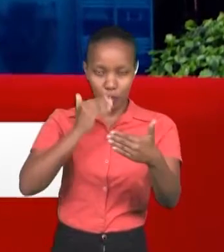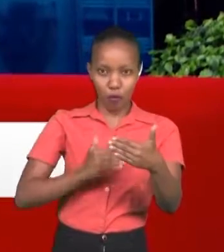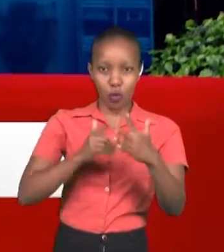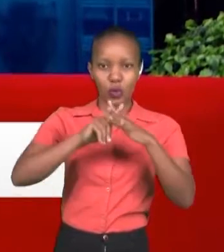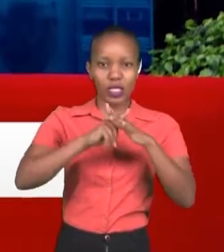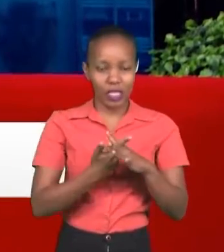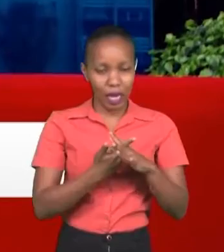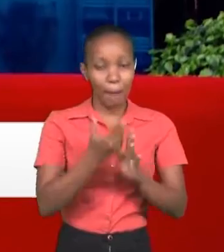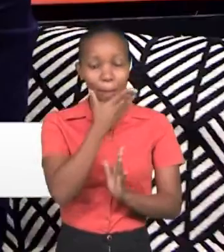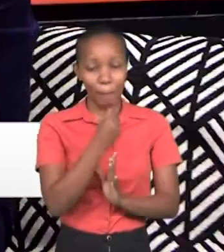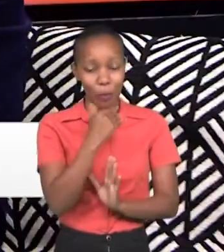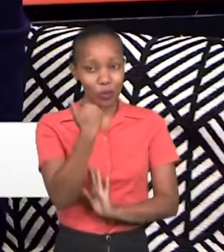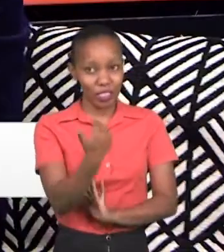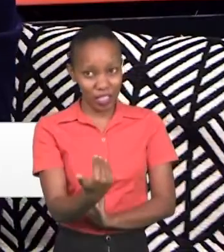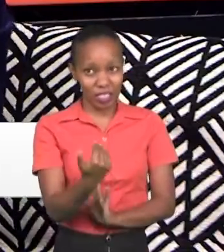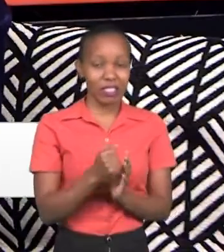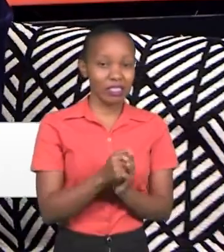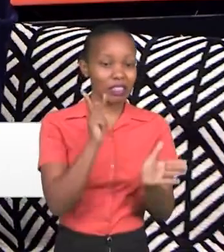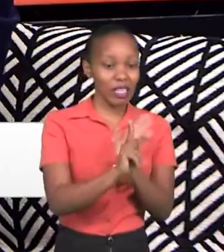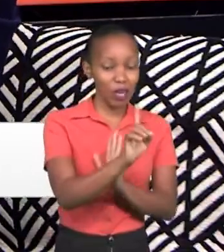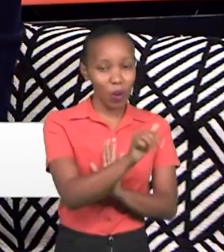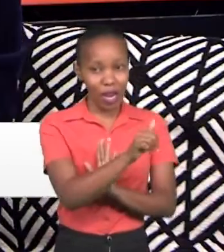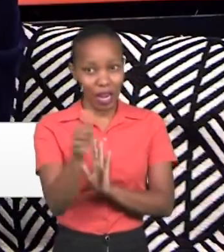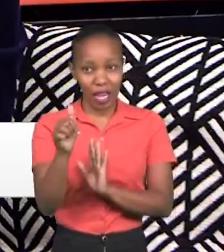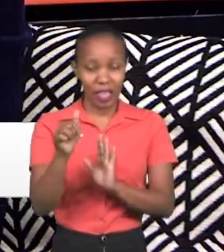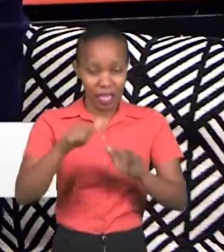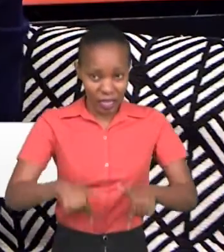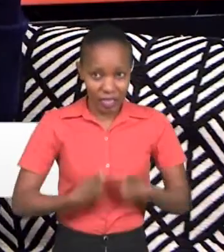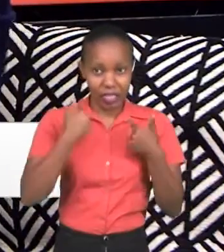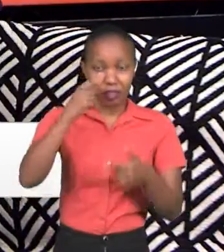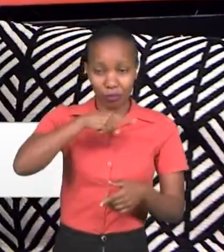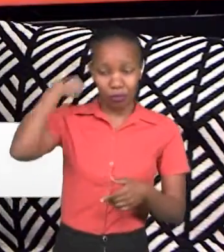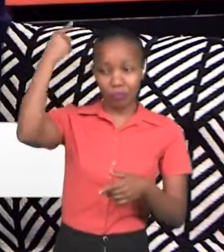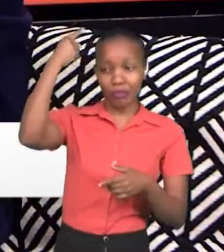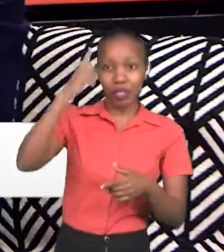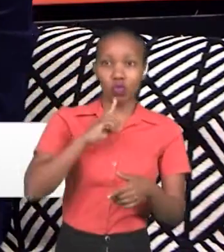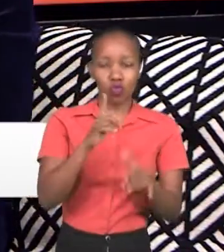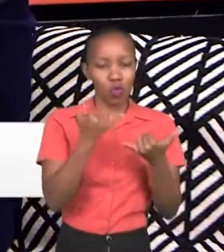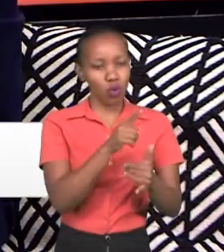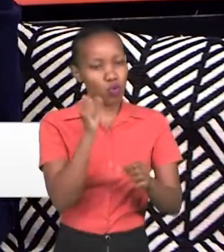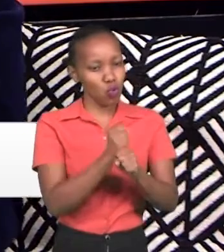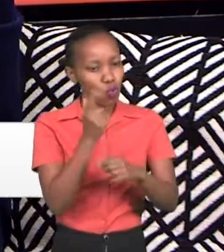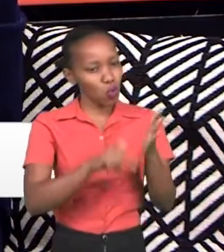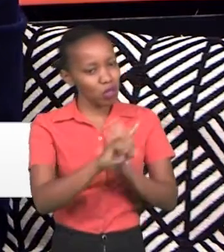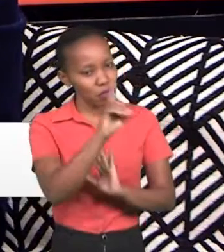of even the boy child taking each other's life, taking his own life. So in a typical day,